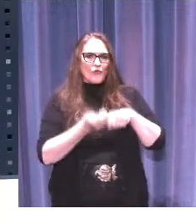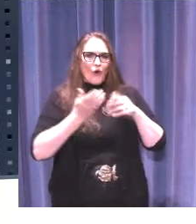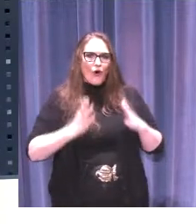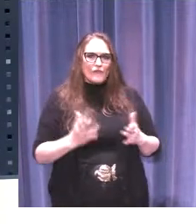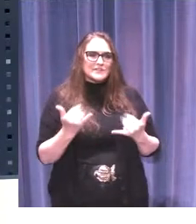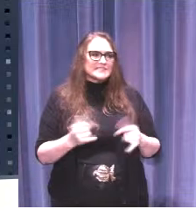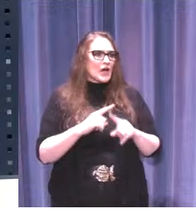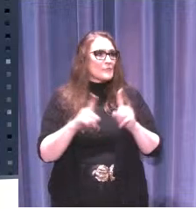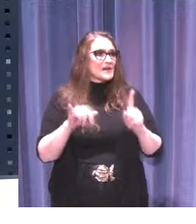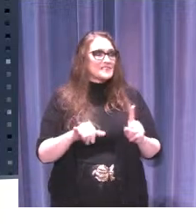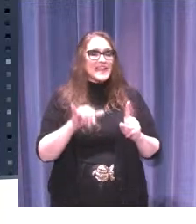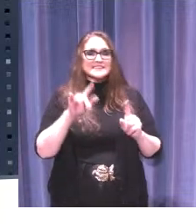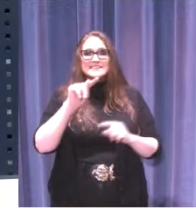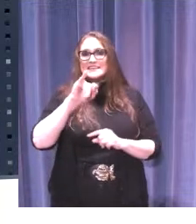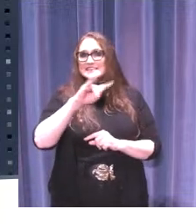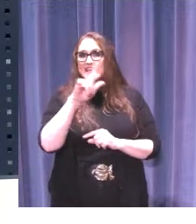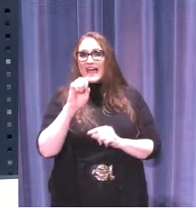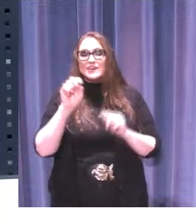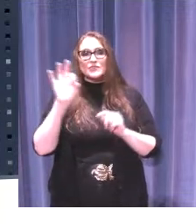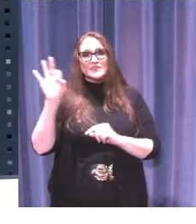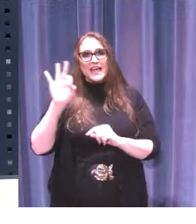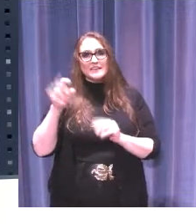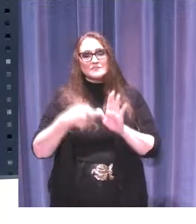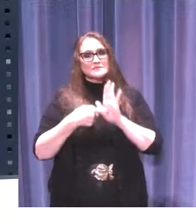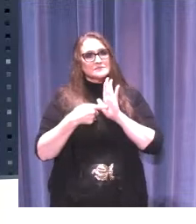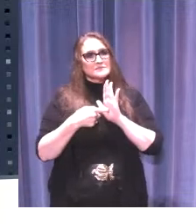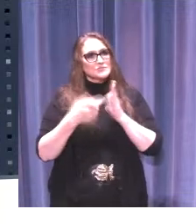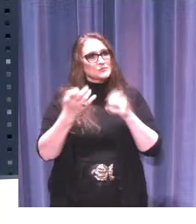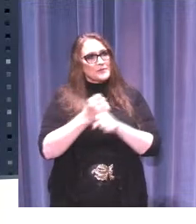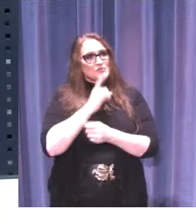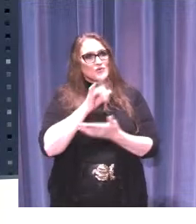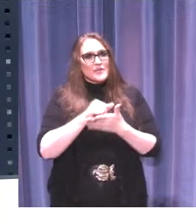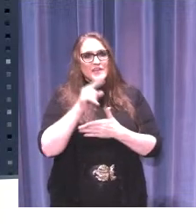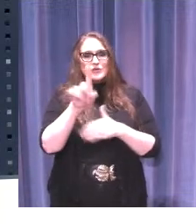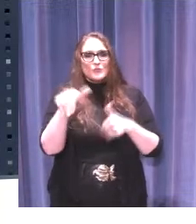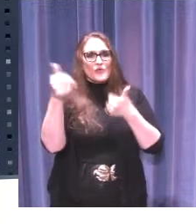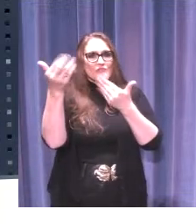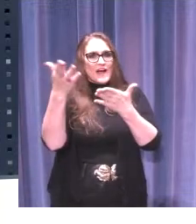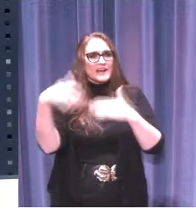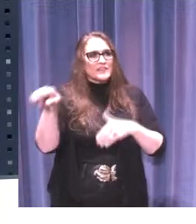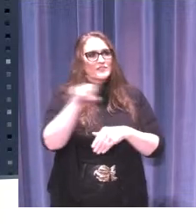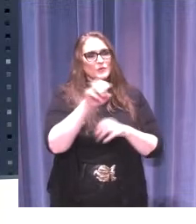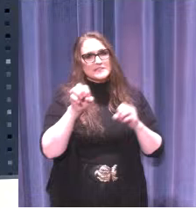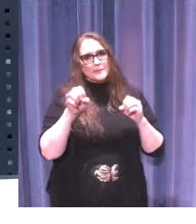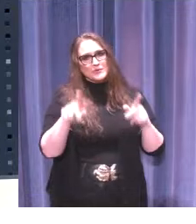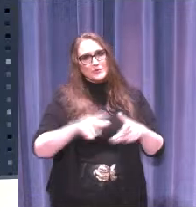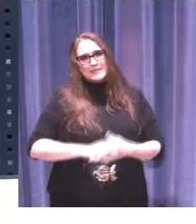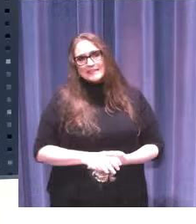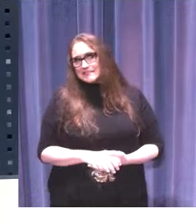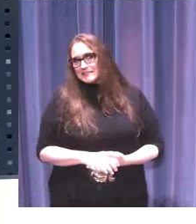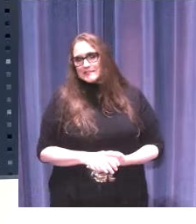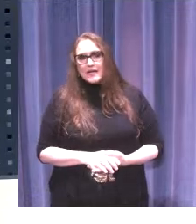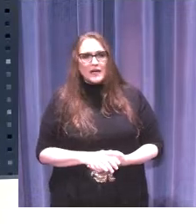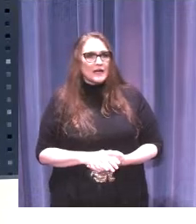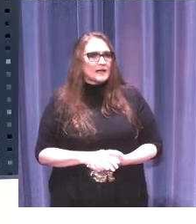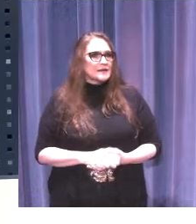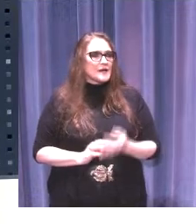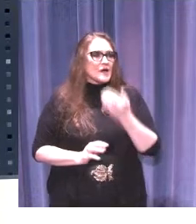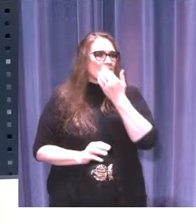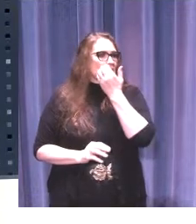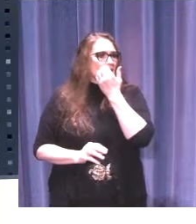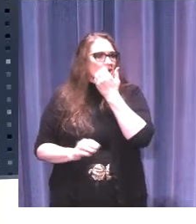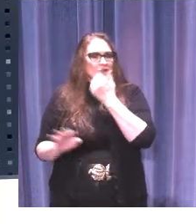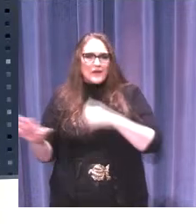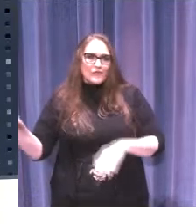but that's a Title IX requirement, and certainly you want to make sure that you're providing those opportunities across